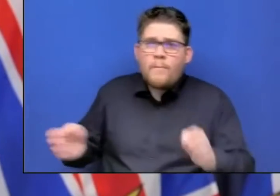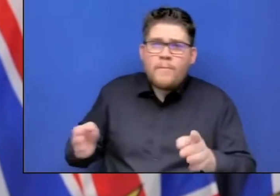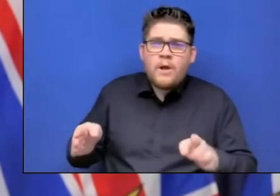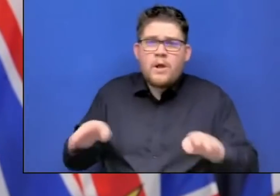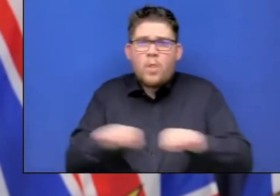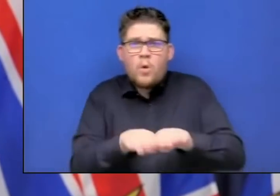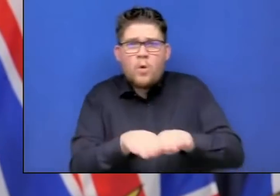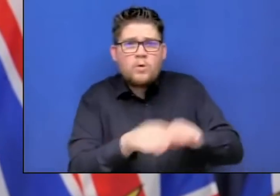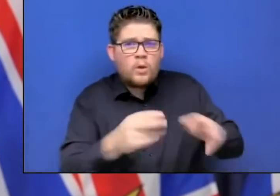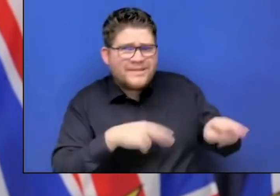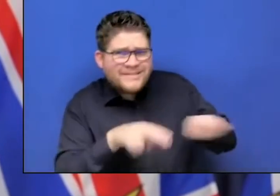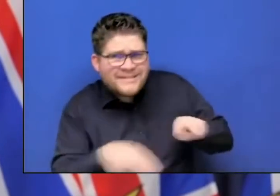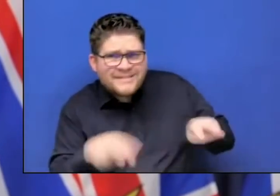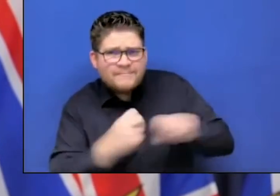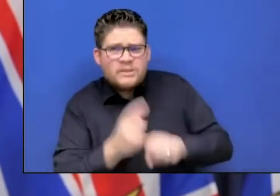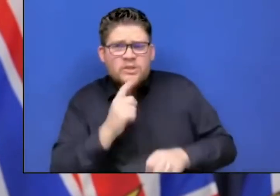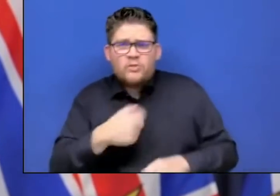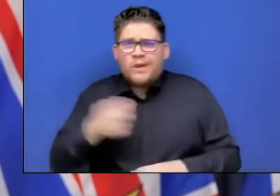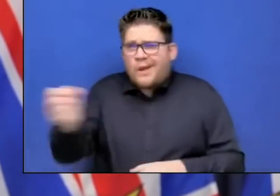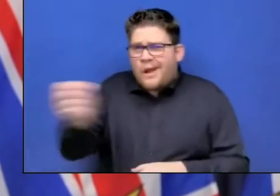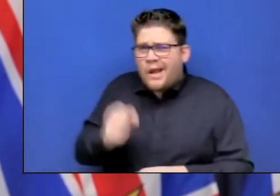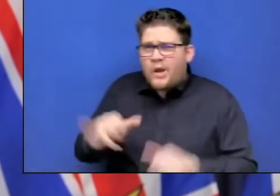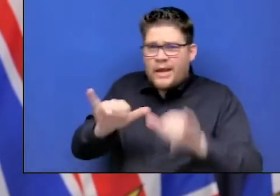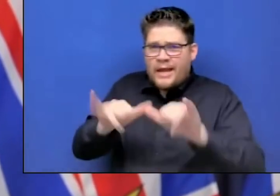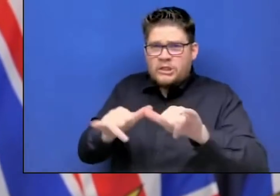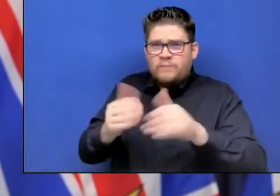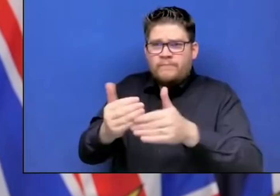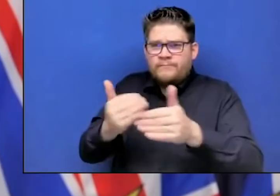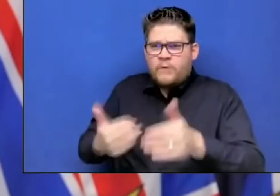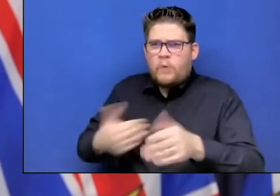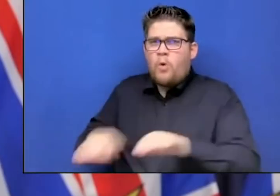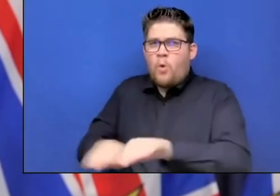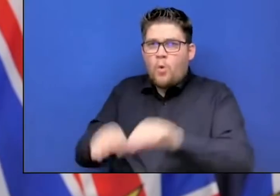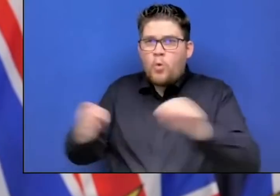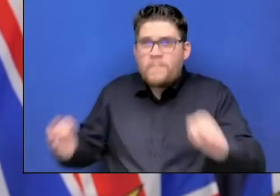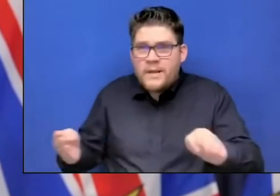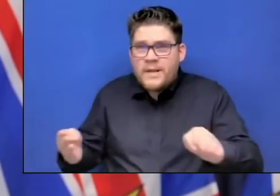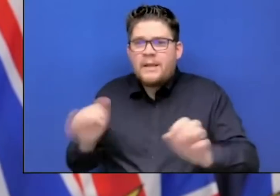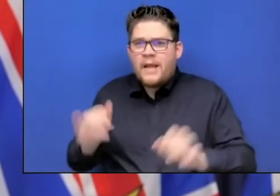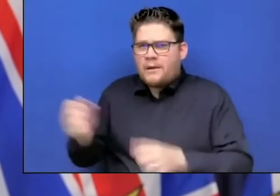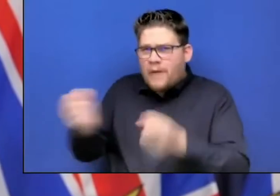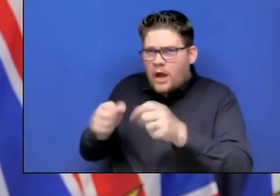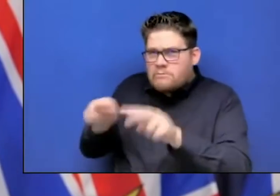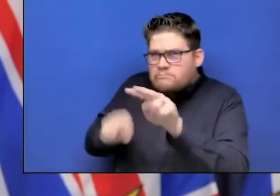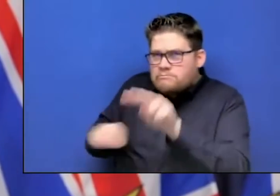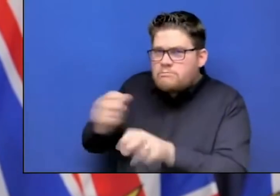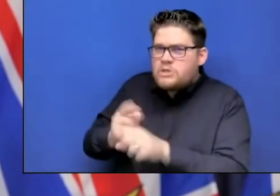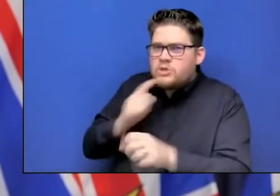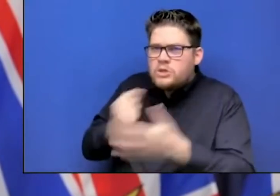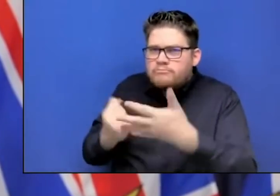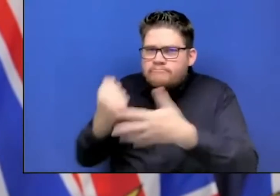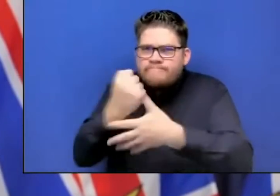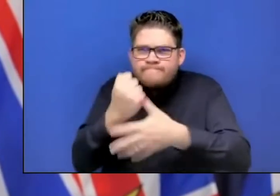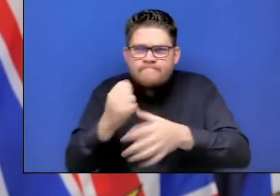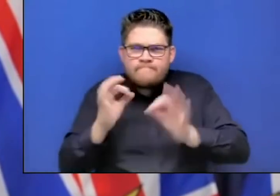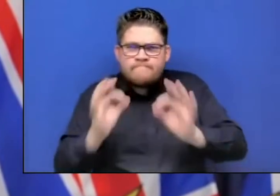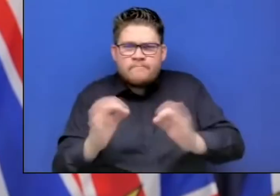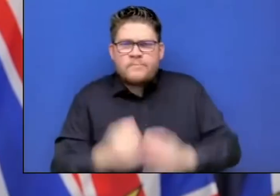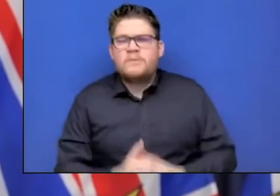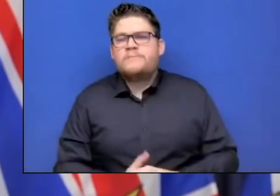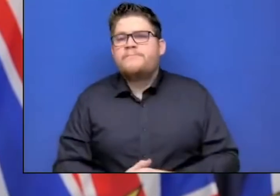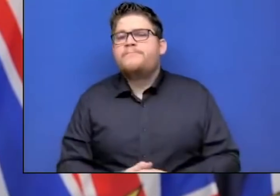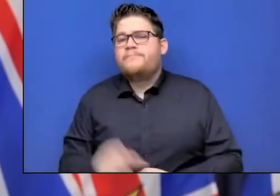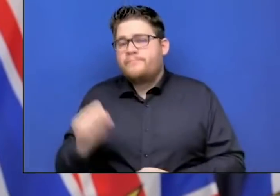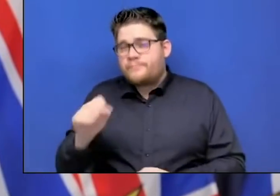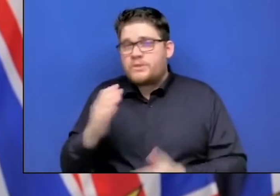get engineers in there to make a safety determination, when it is safe to travel again, we will reopen those highways. Again,